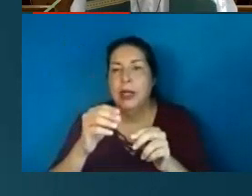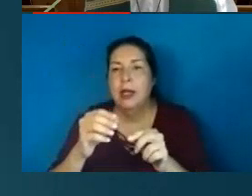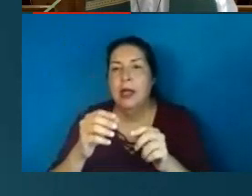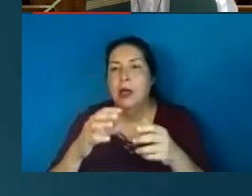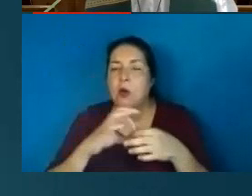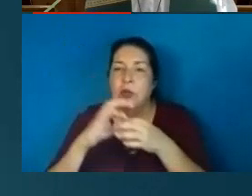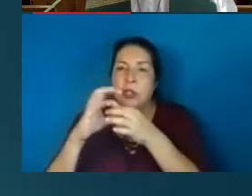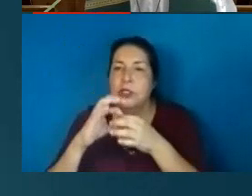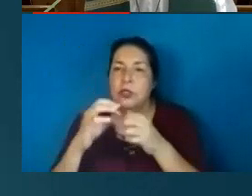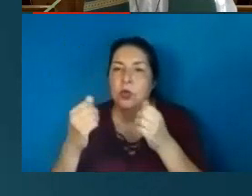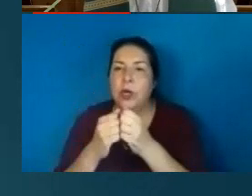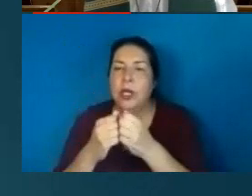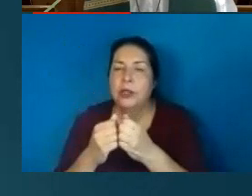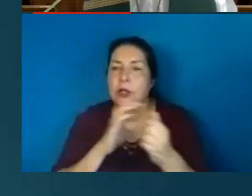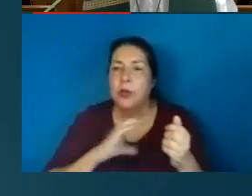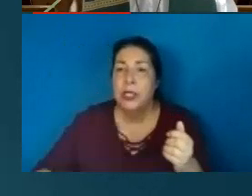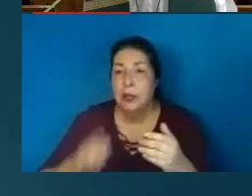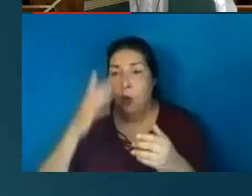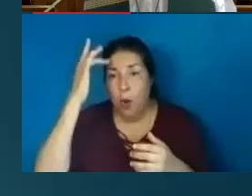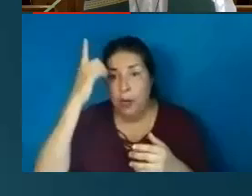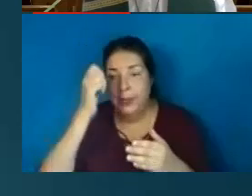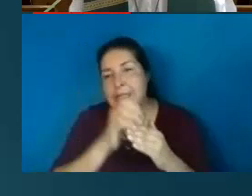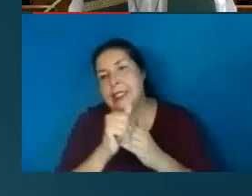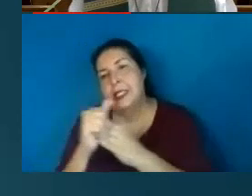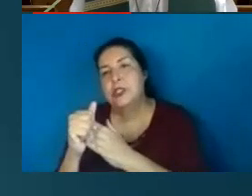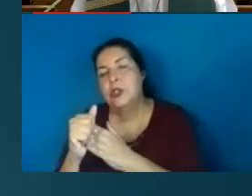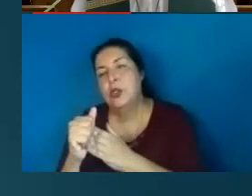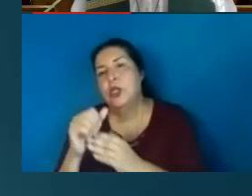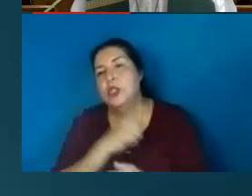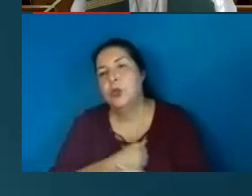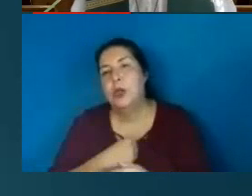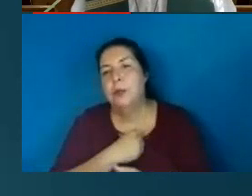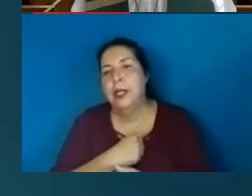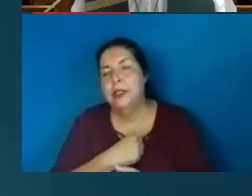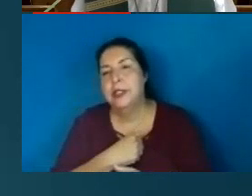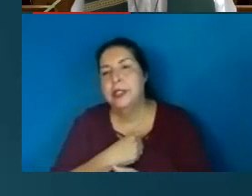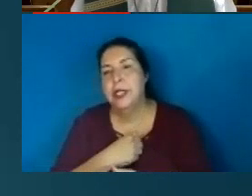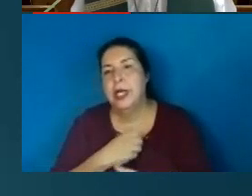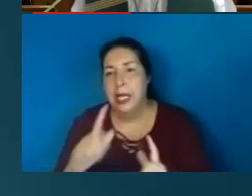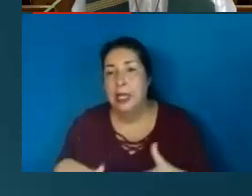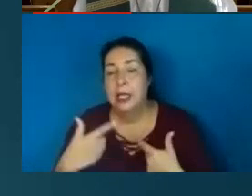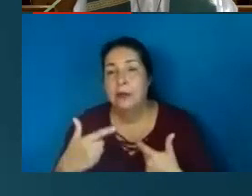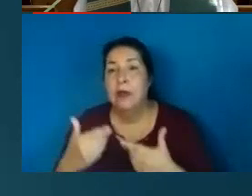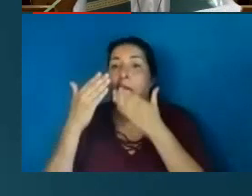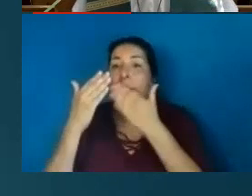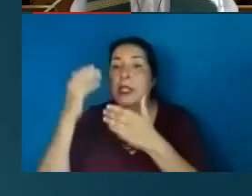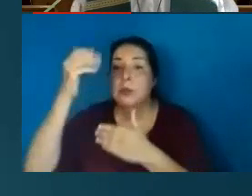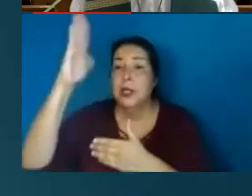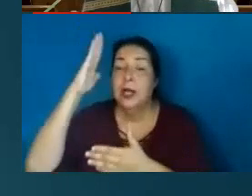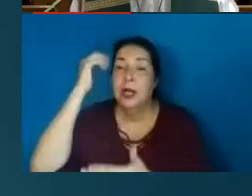he leads you to repent, turn, and live. Thanks be to God. Amen.